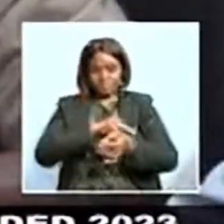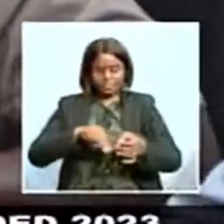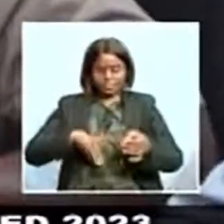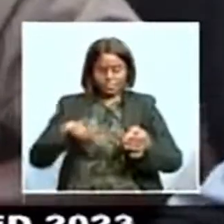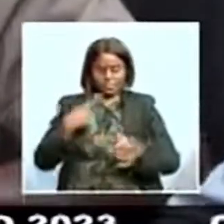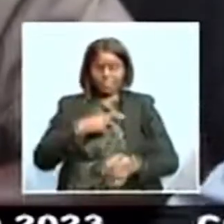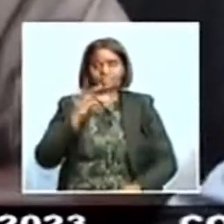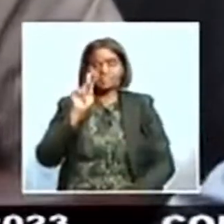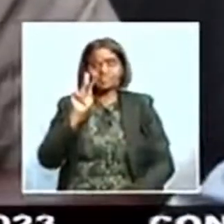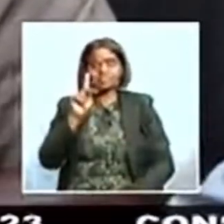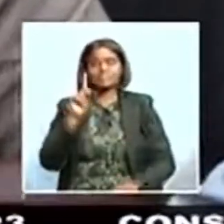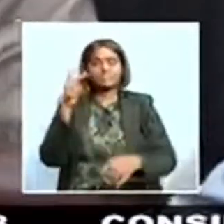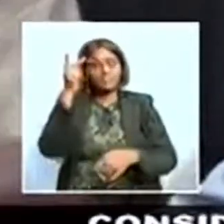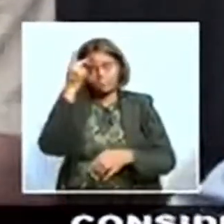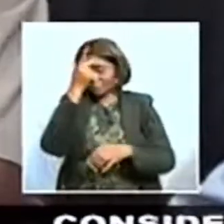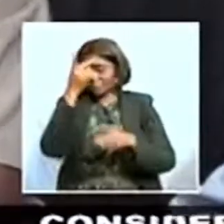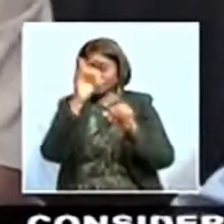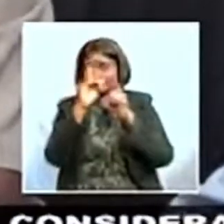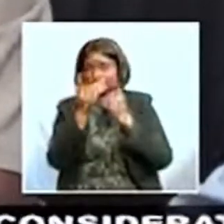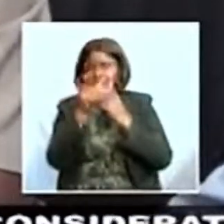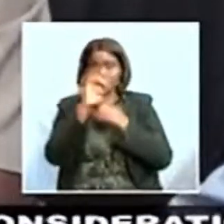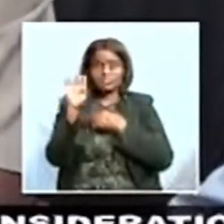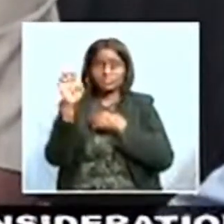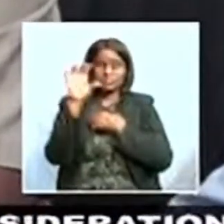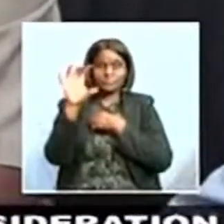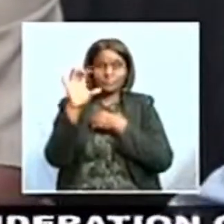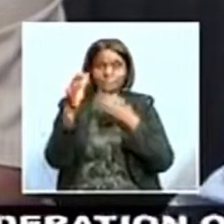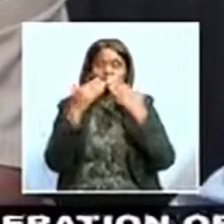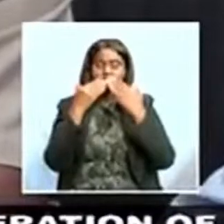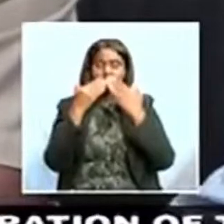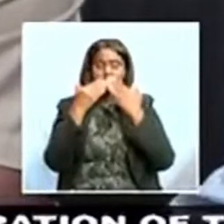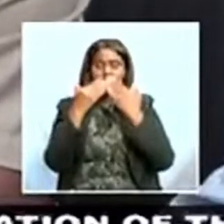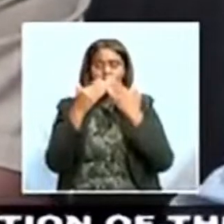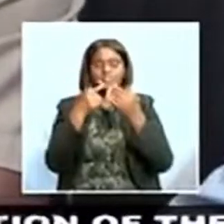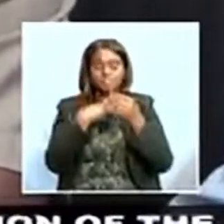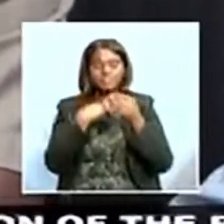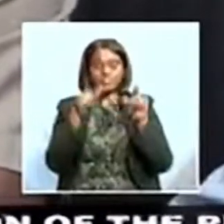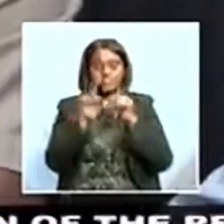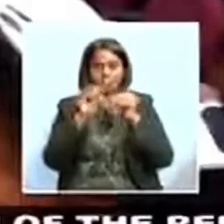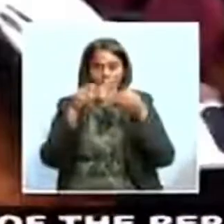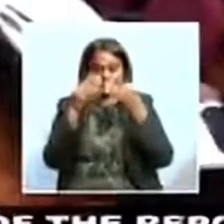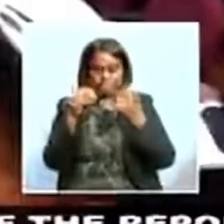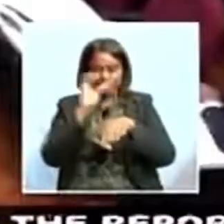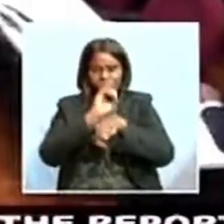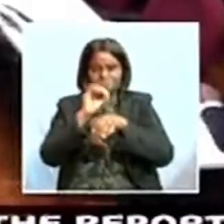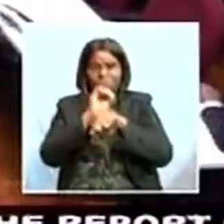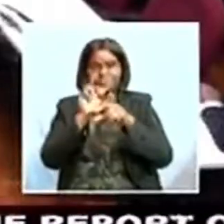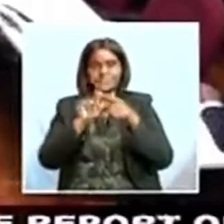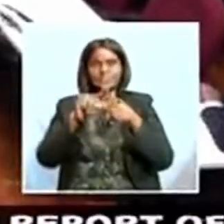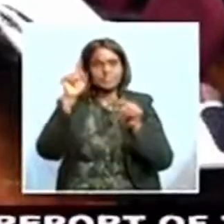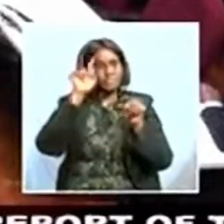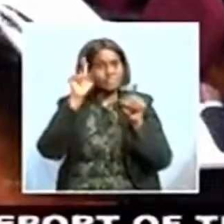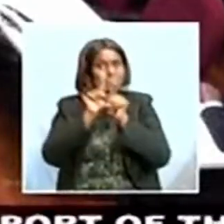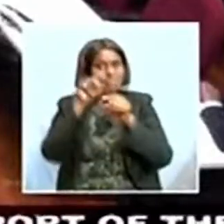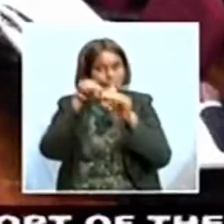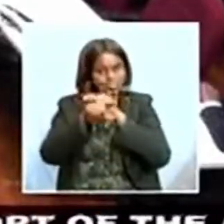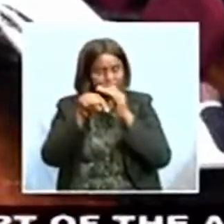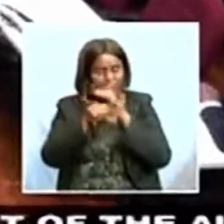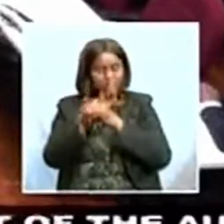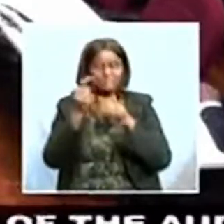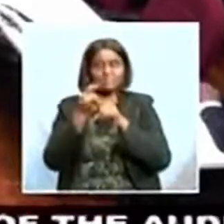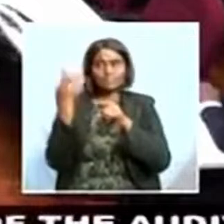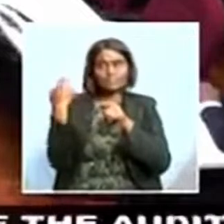Kaumbwe constituency in Petauke district of the Eastern Province. Thank you. Allow me to give an opportunity to our brother who just stepped in from the